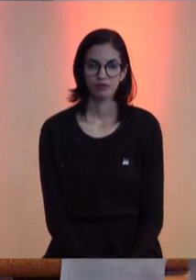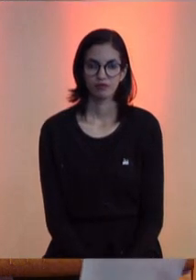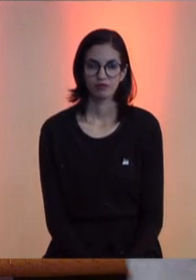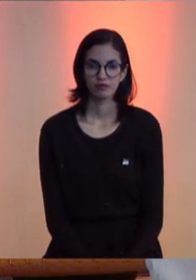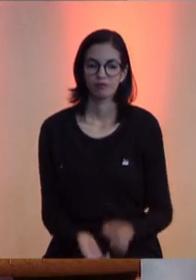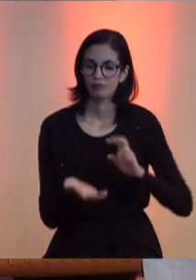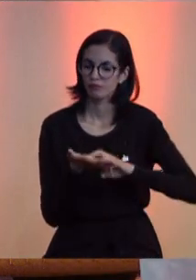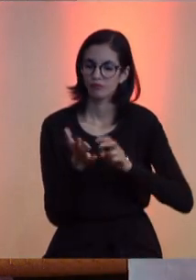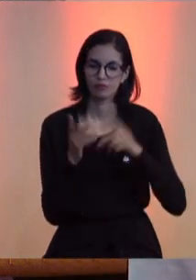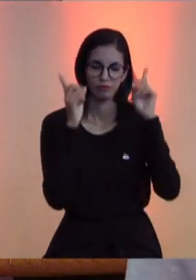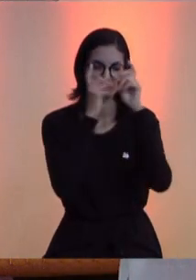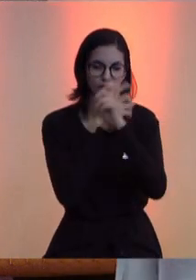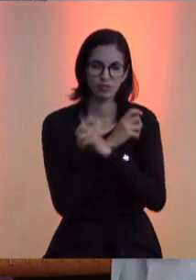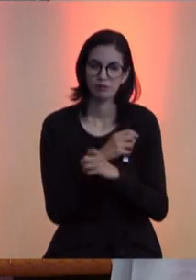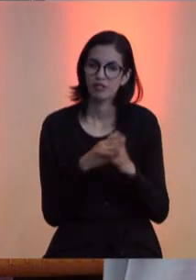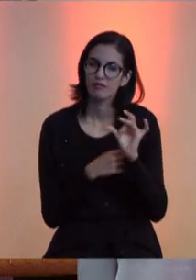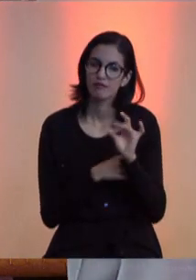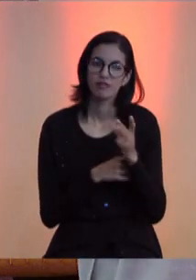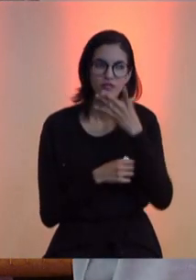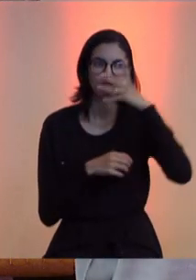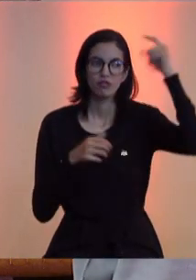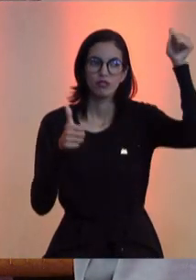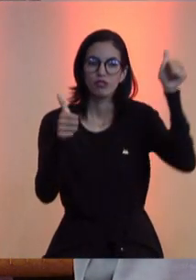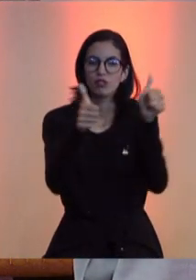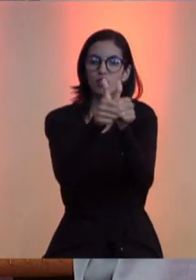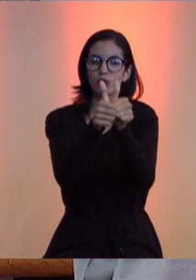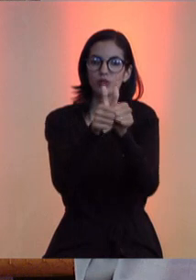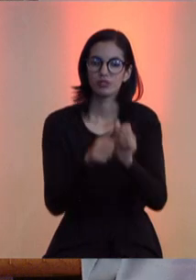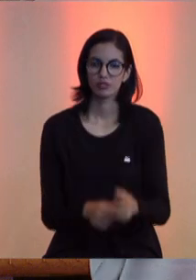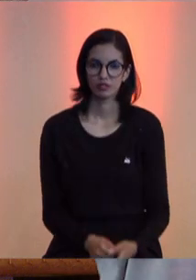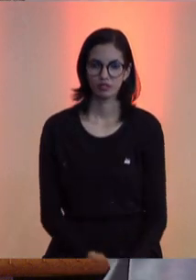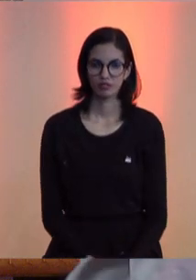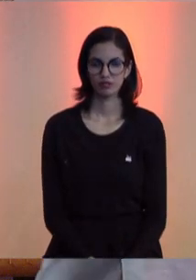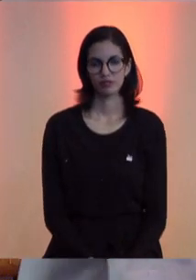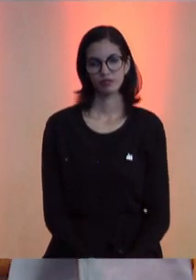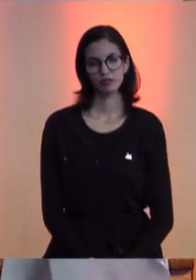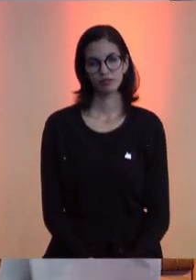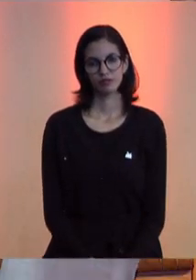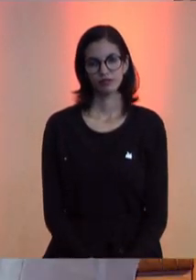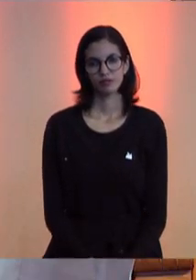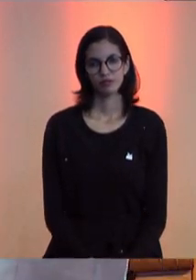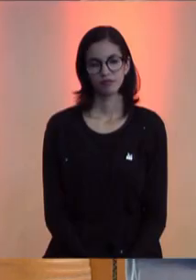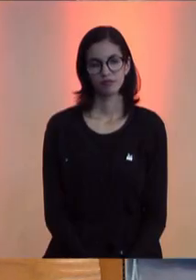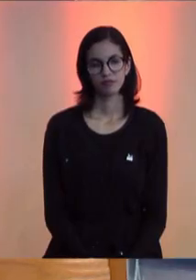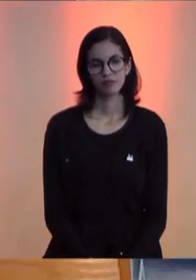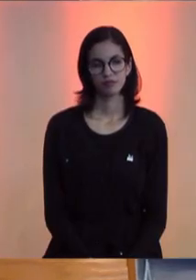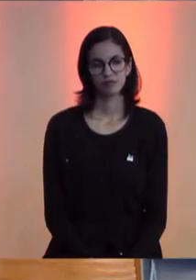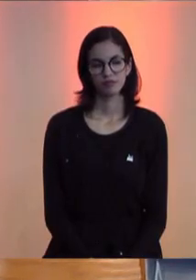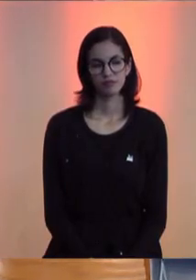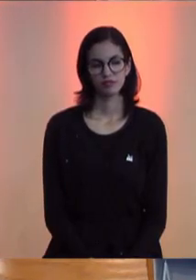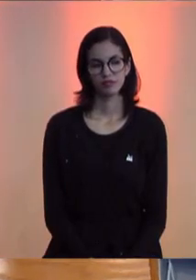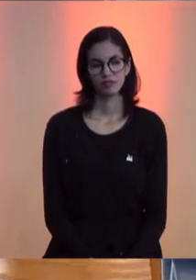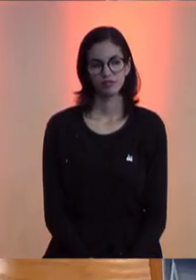en tus problemas, en tus dificultades. People ask, why are you happy when you don't have money? You say, hallelujah, I know the